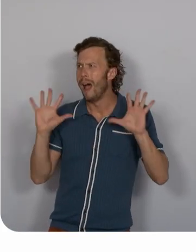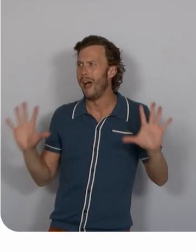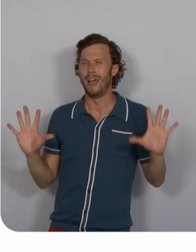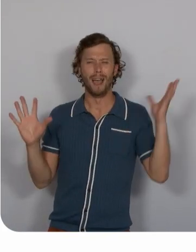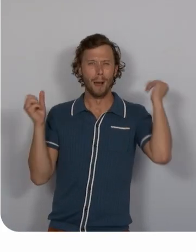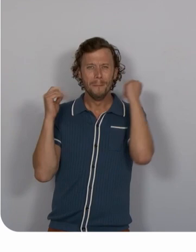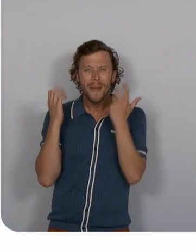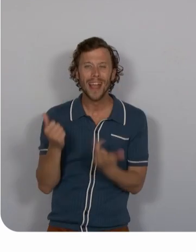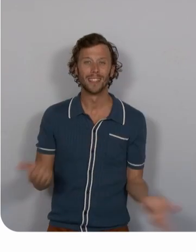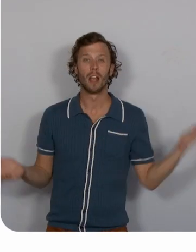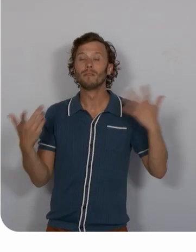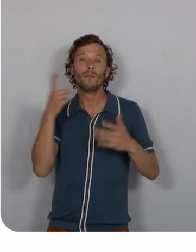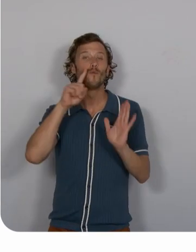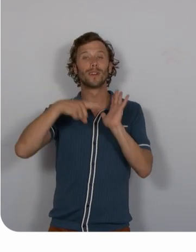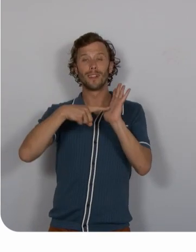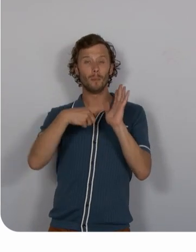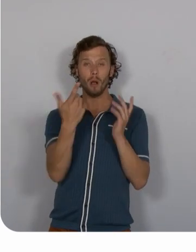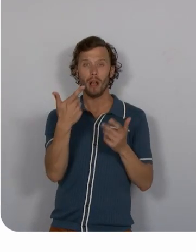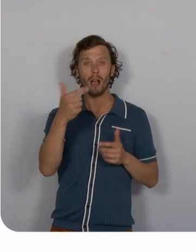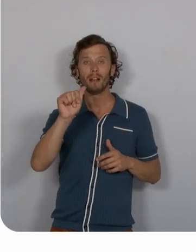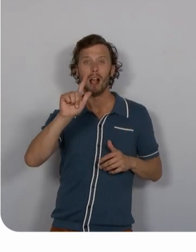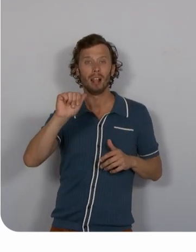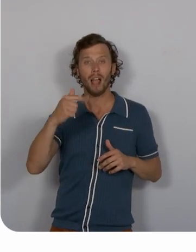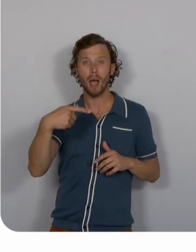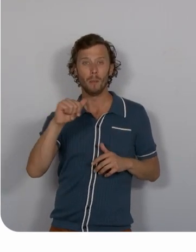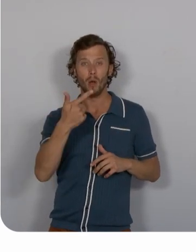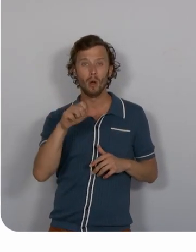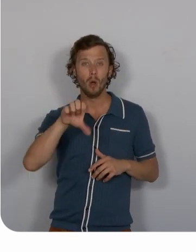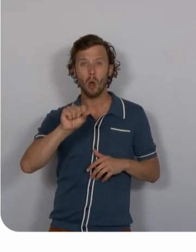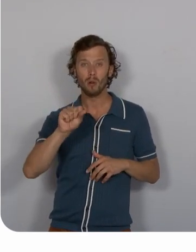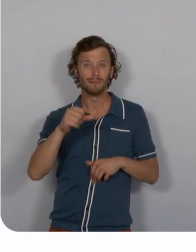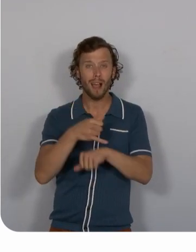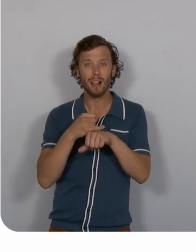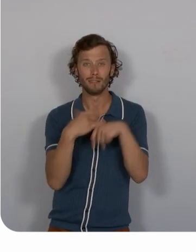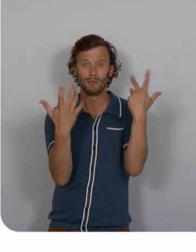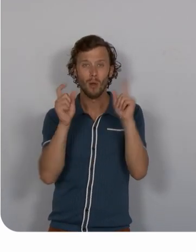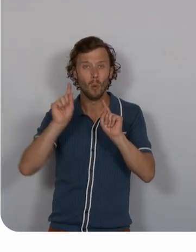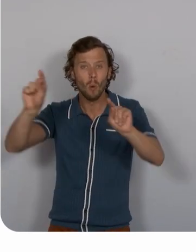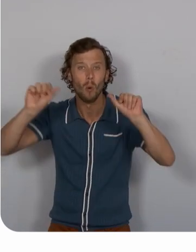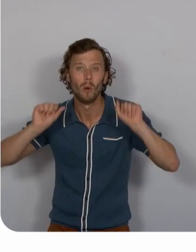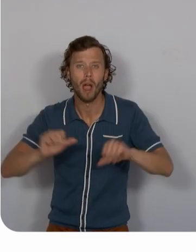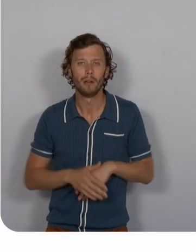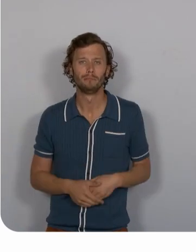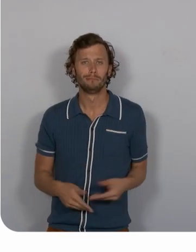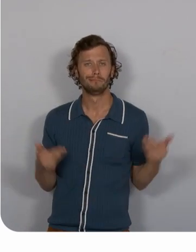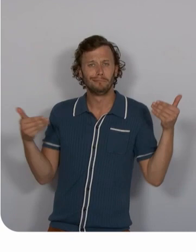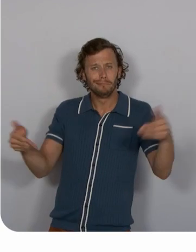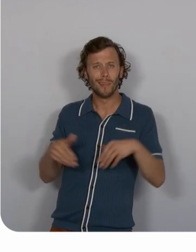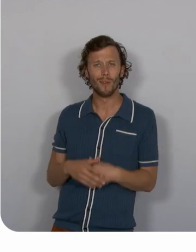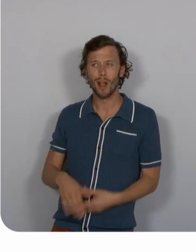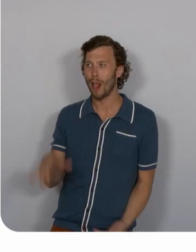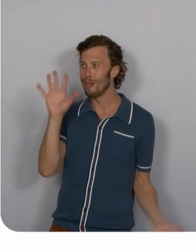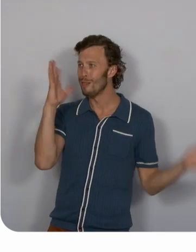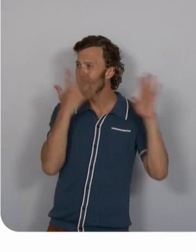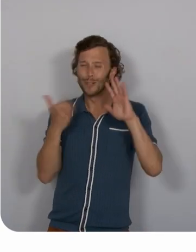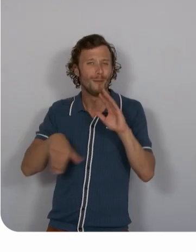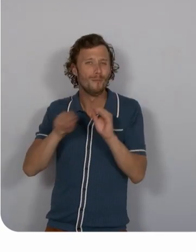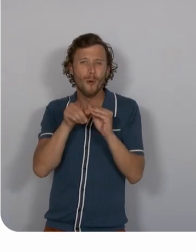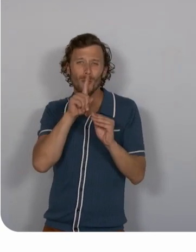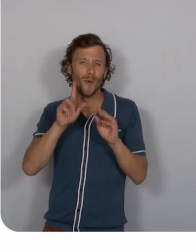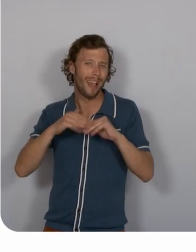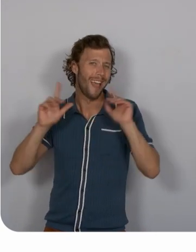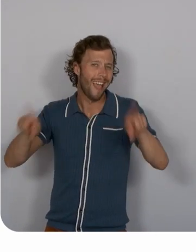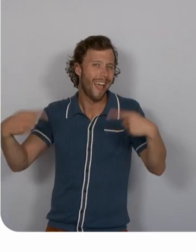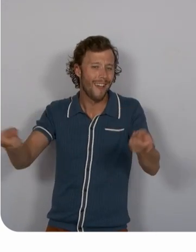Islands that look more real than ever before. And the Within team is working hard to